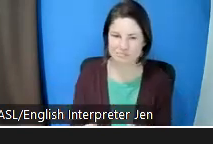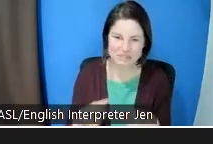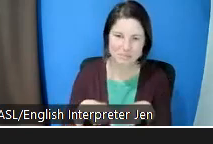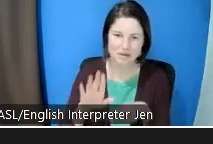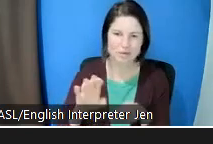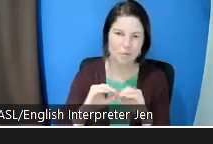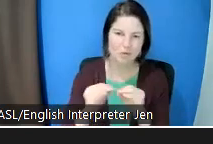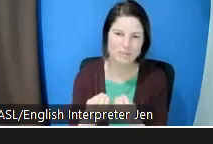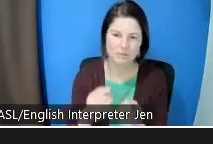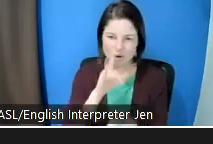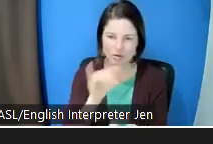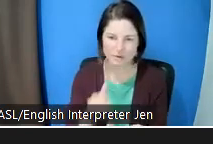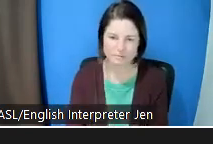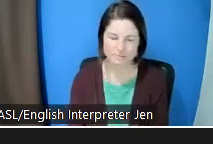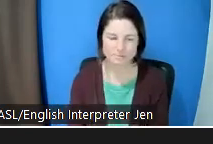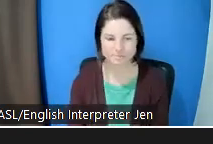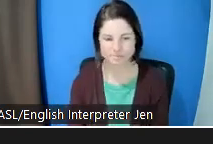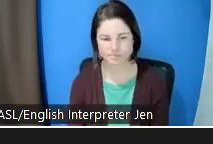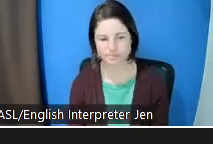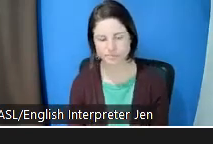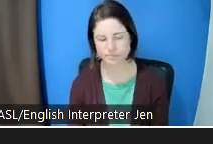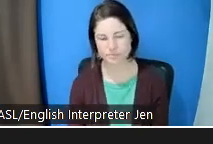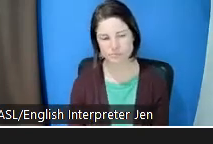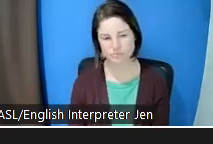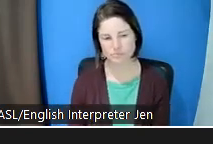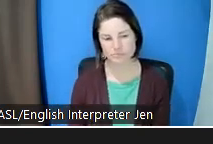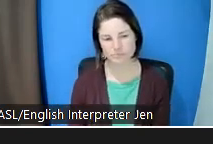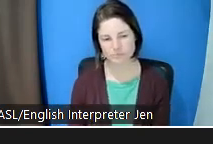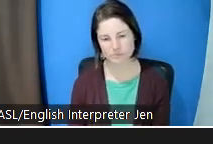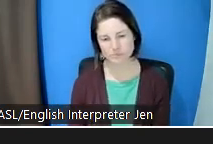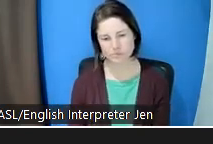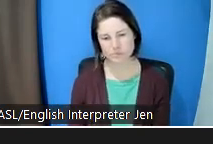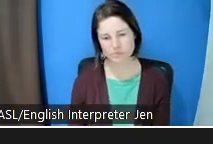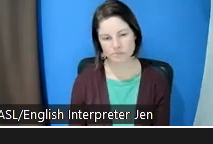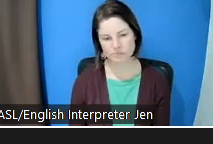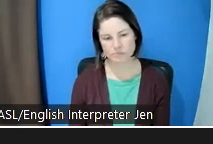Additional application information. Application will request